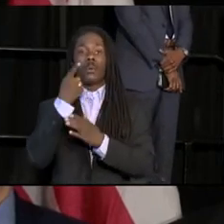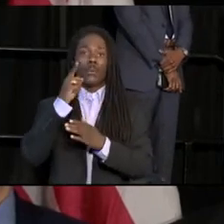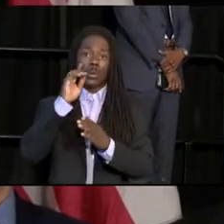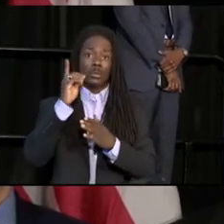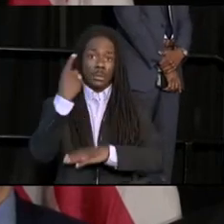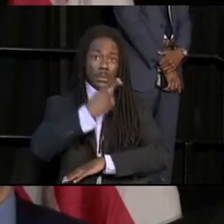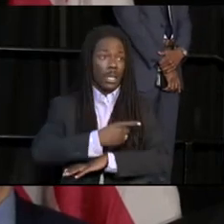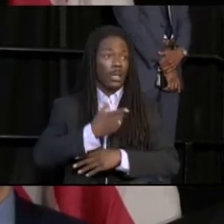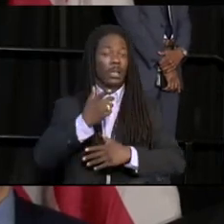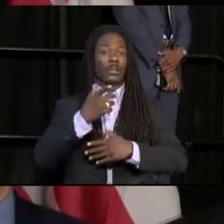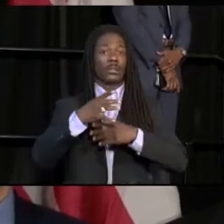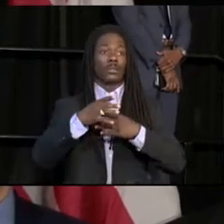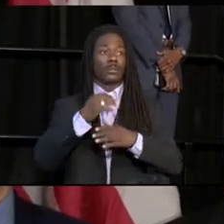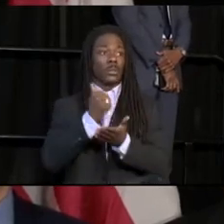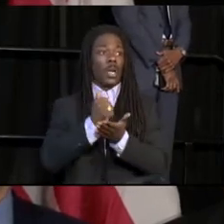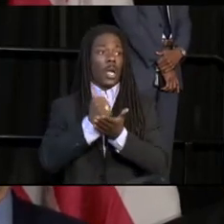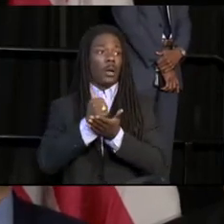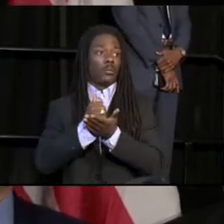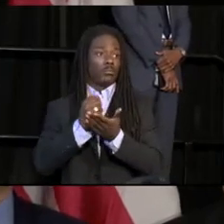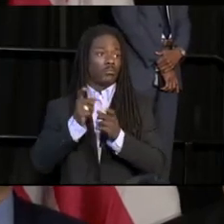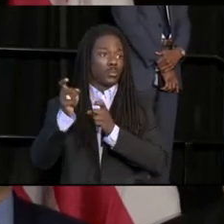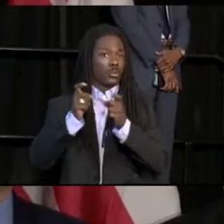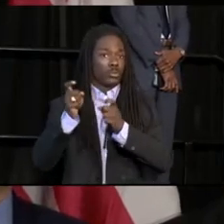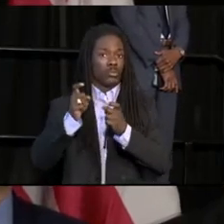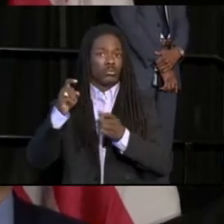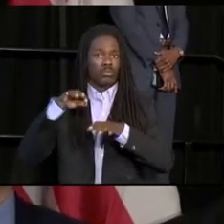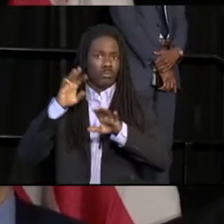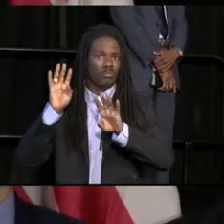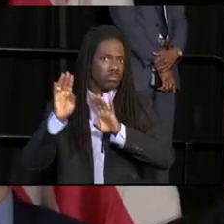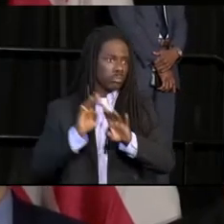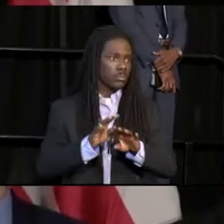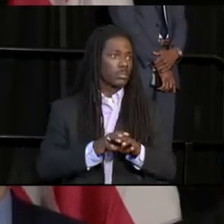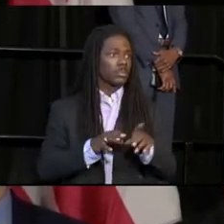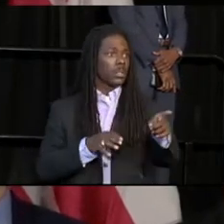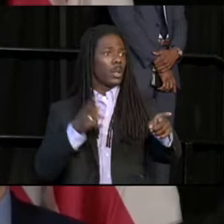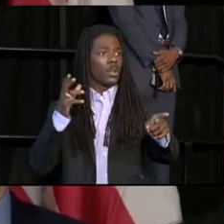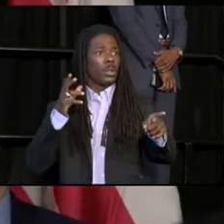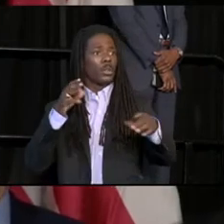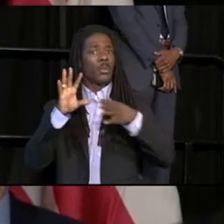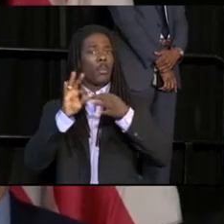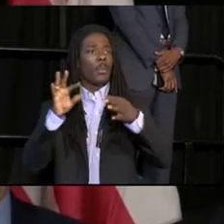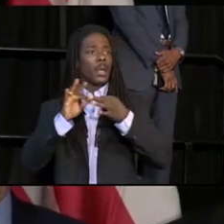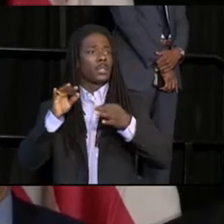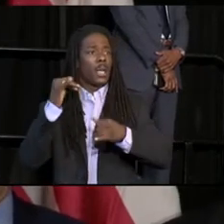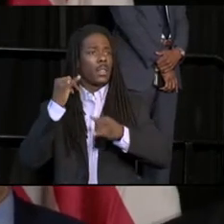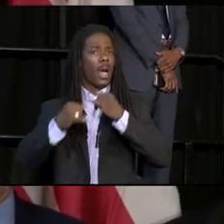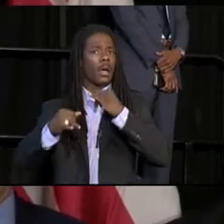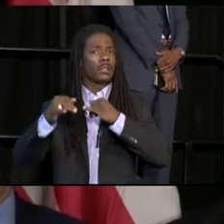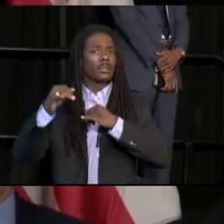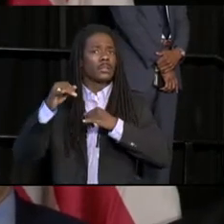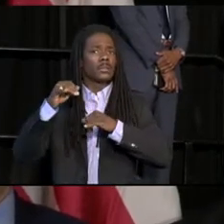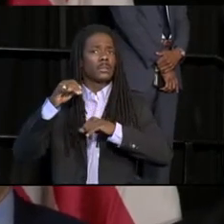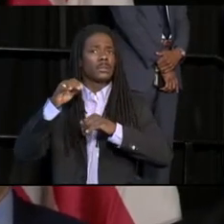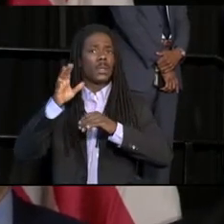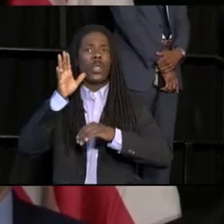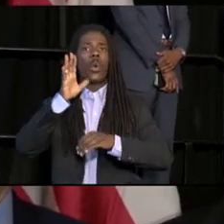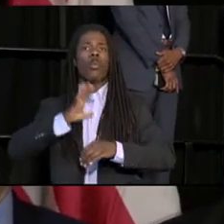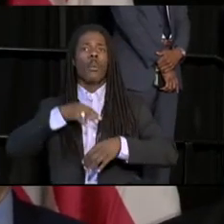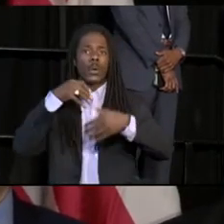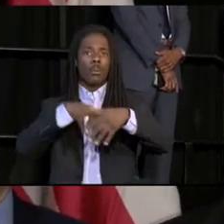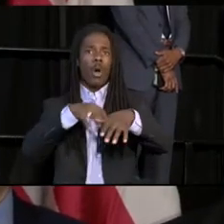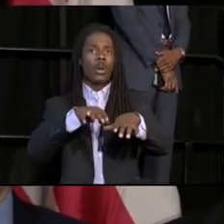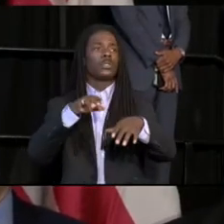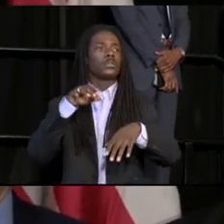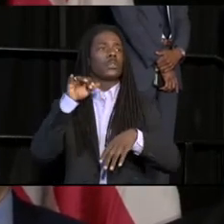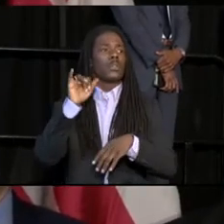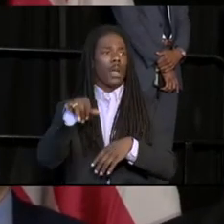with crowds as well. So can I ask, you mentioned the last large march, which was the Women's March, that by